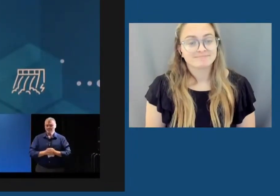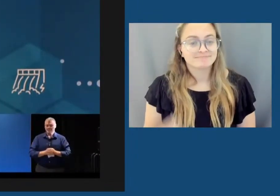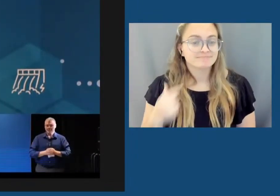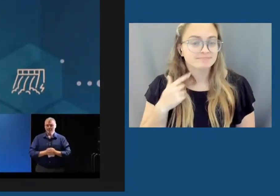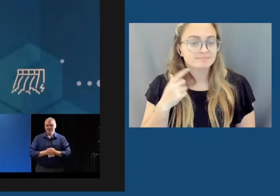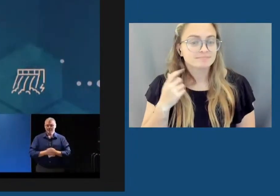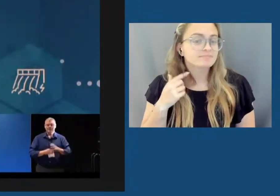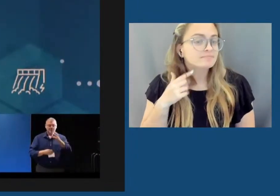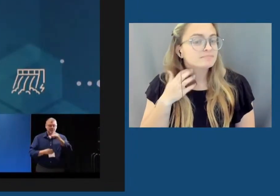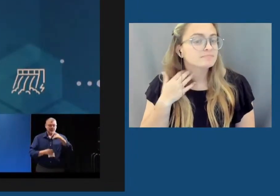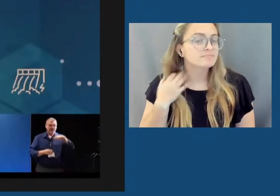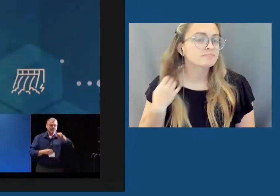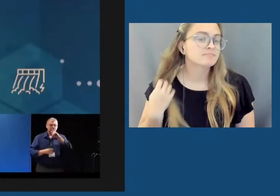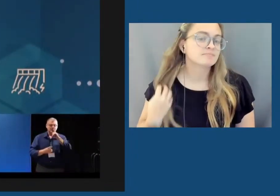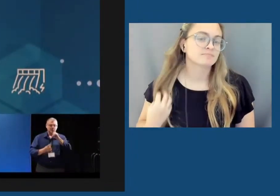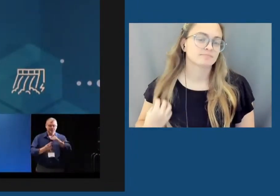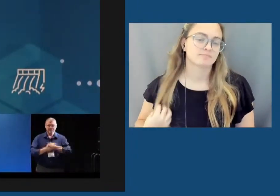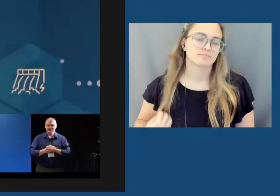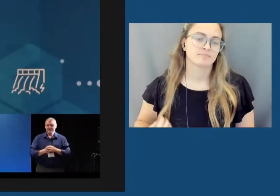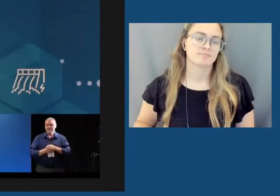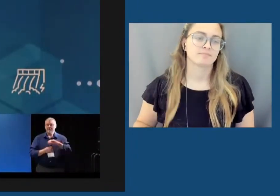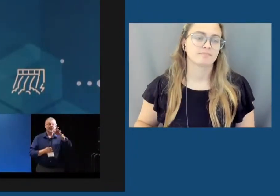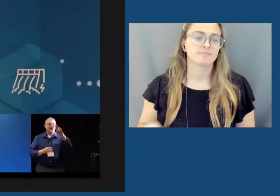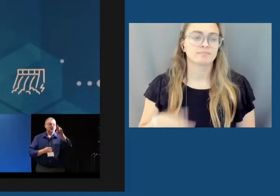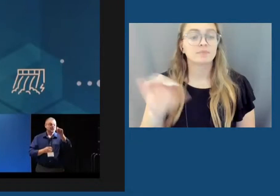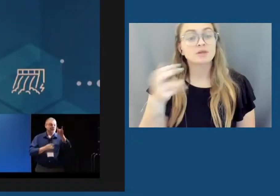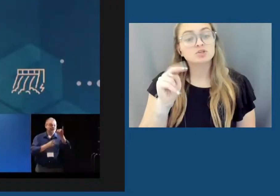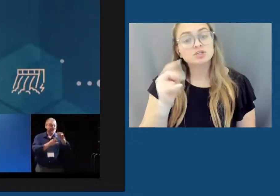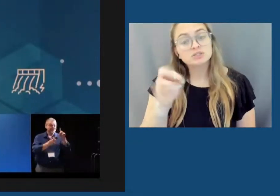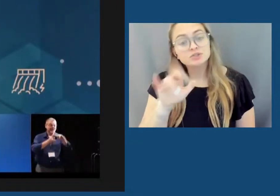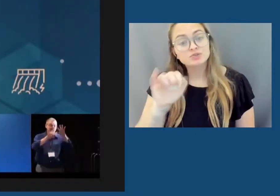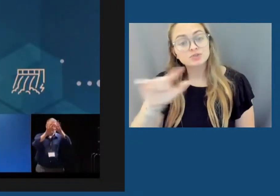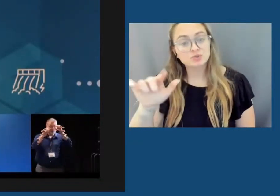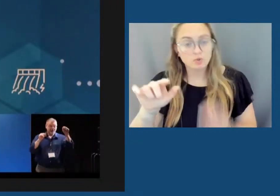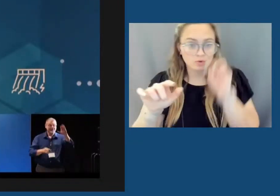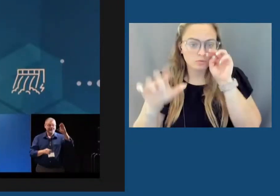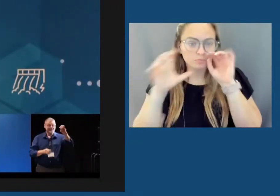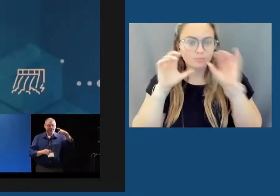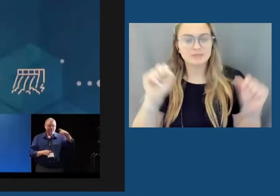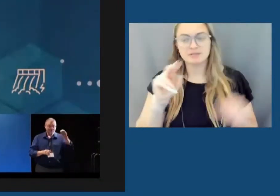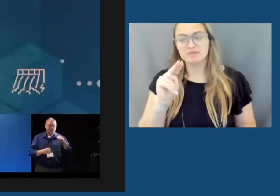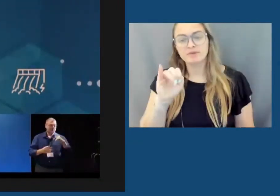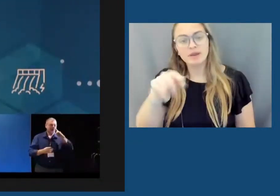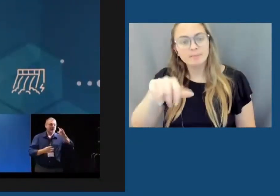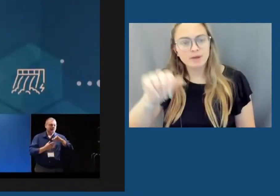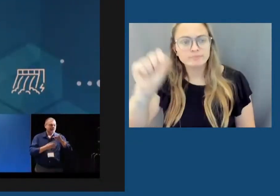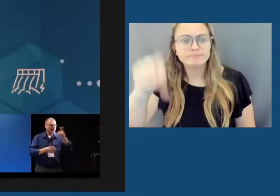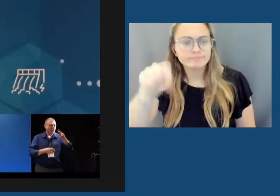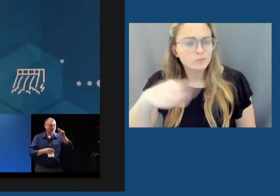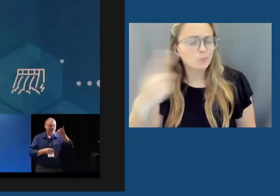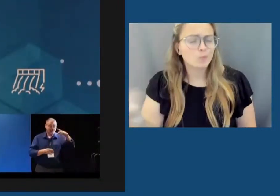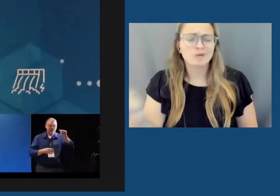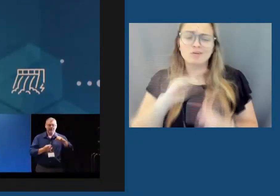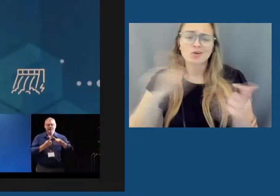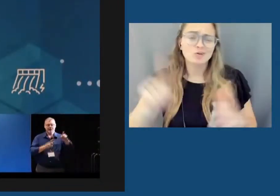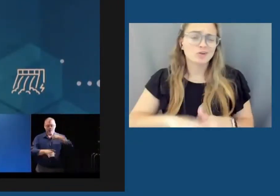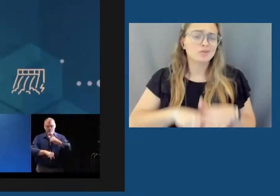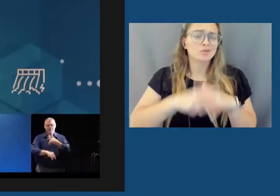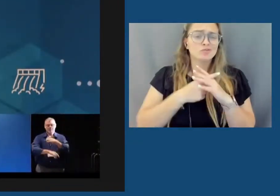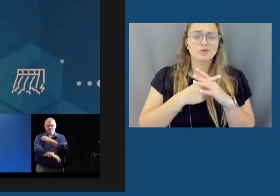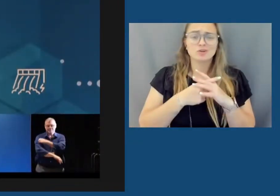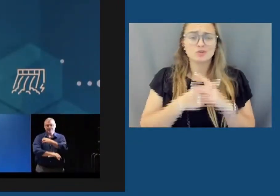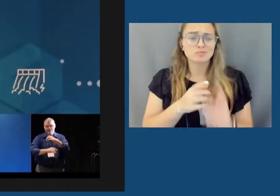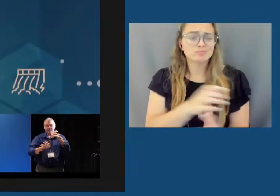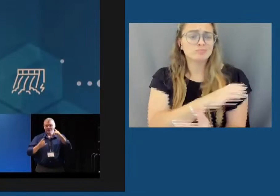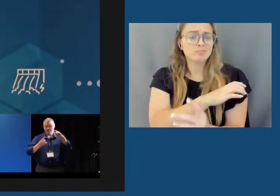President and CEO of NYSERDA. Justin Driscoll, the President and CEO of NYPA. Yes, one of our great original power sources